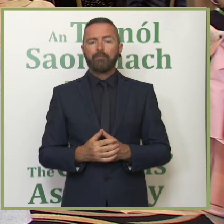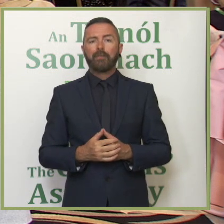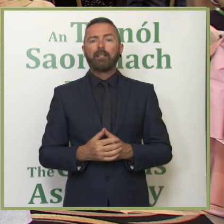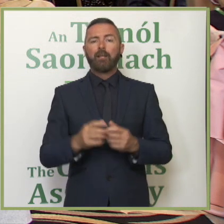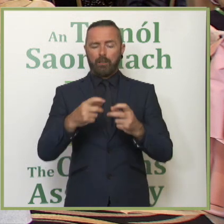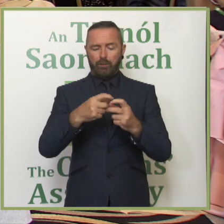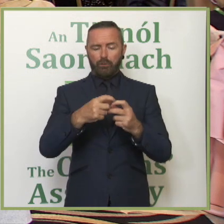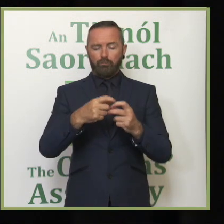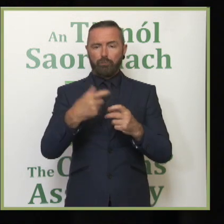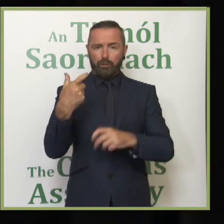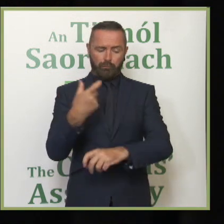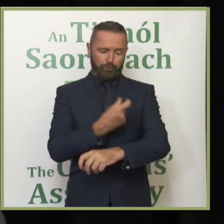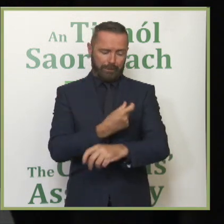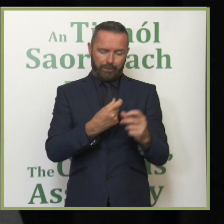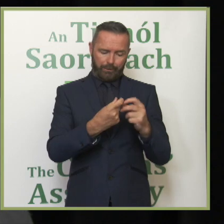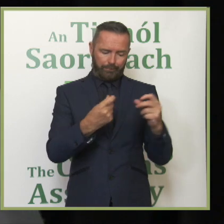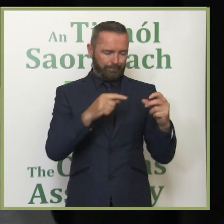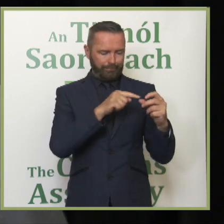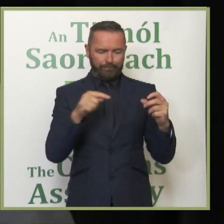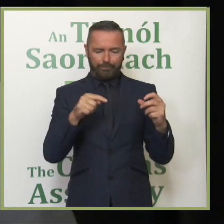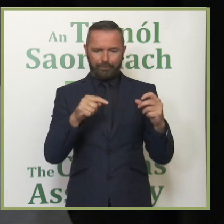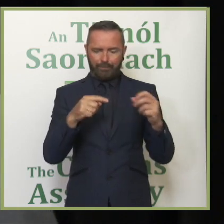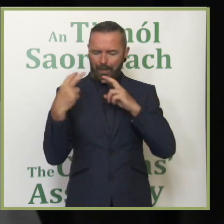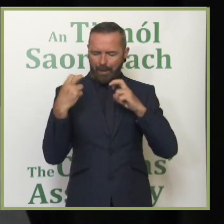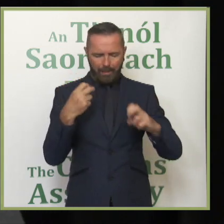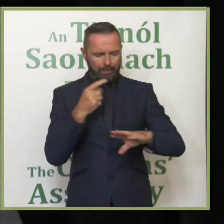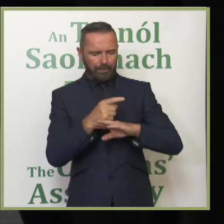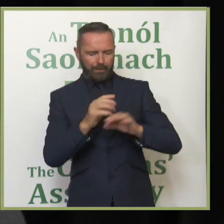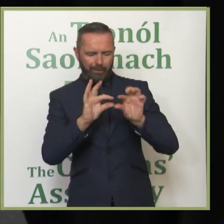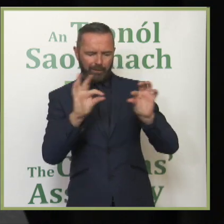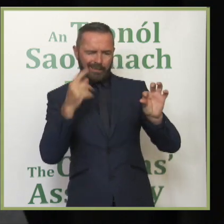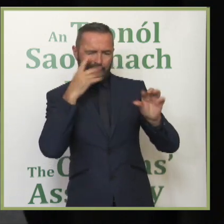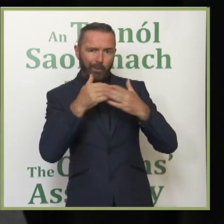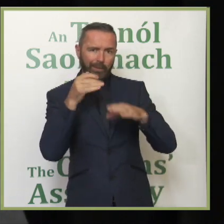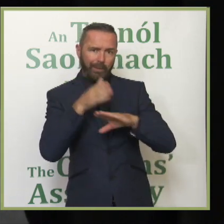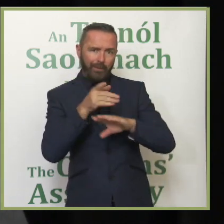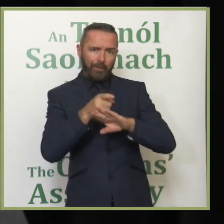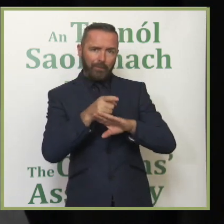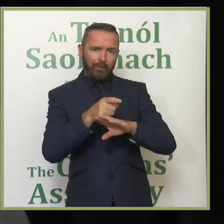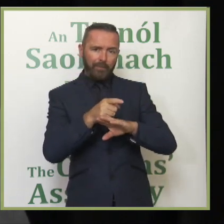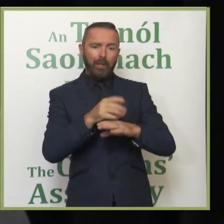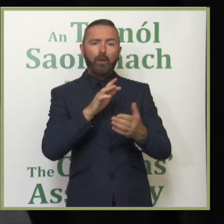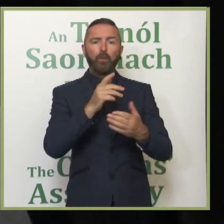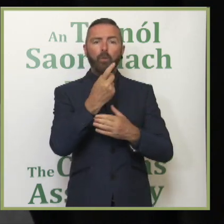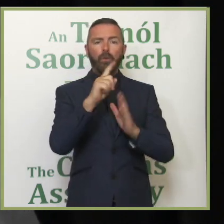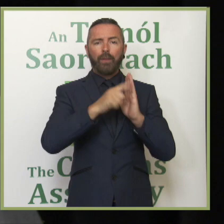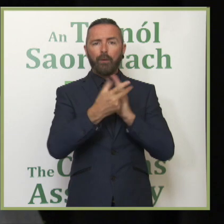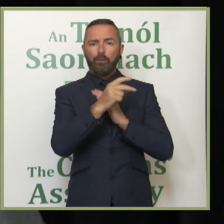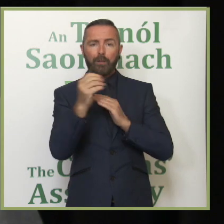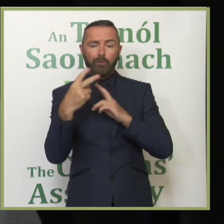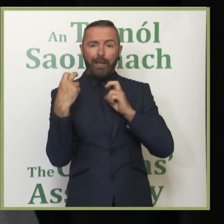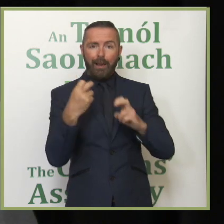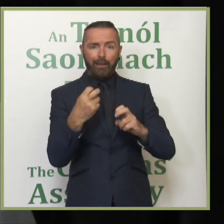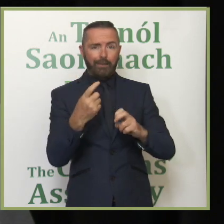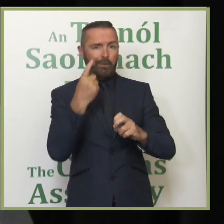project shows us that out of 1,300 used syringes analysed between 2020 and 21 in 5 cities, half or more